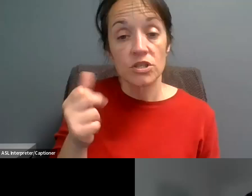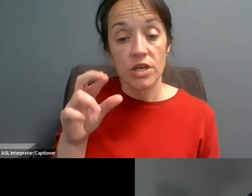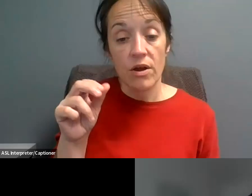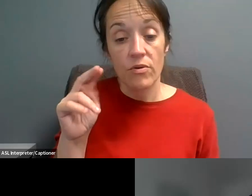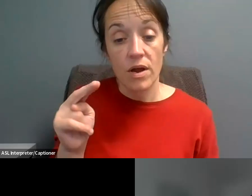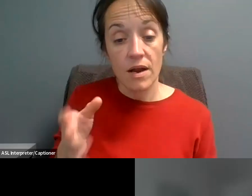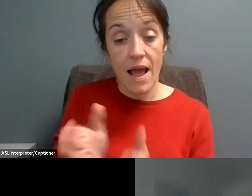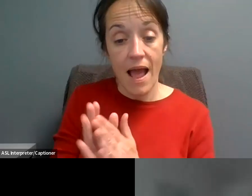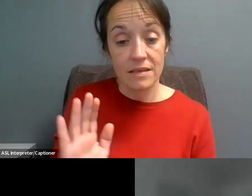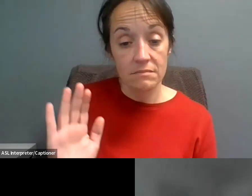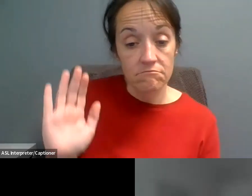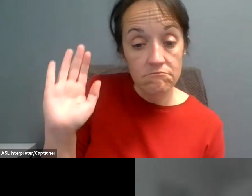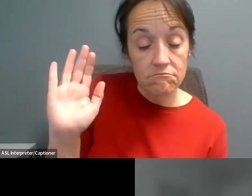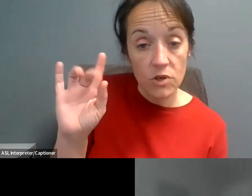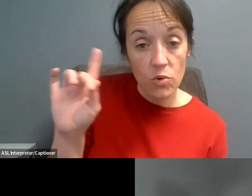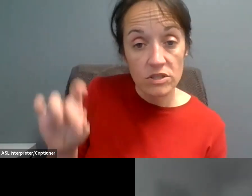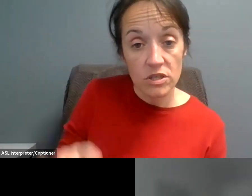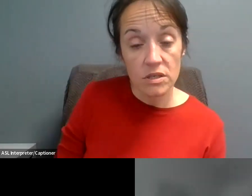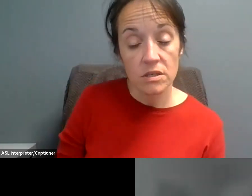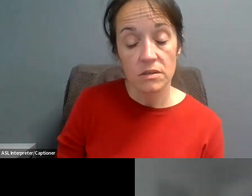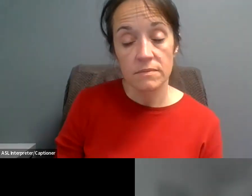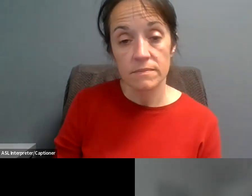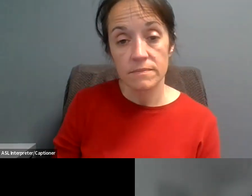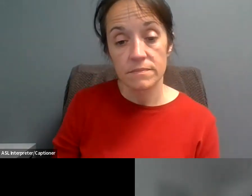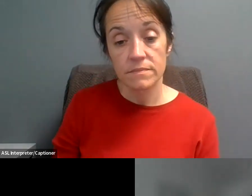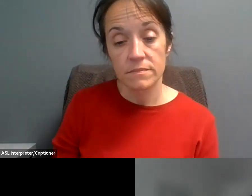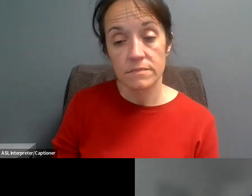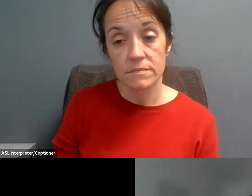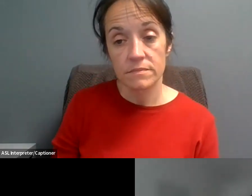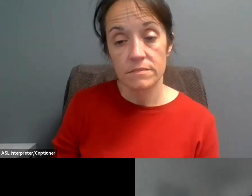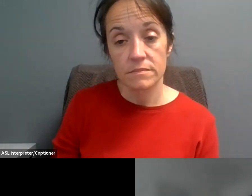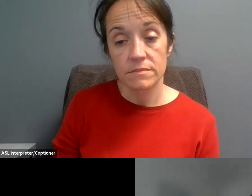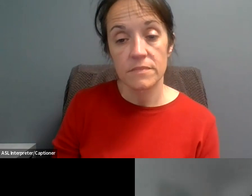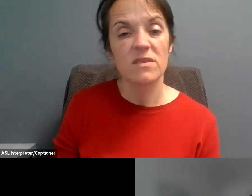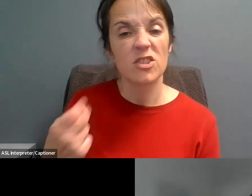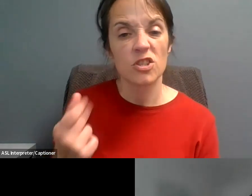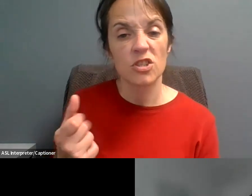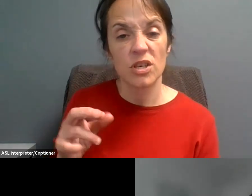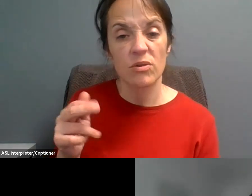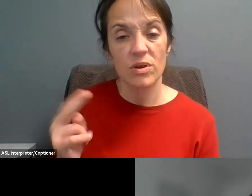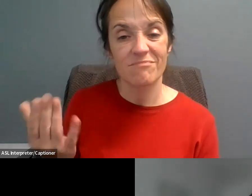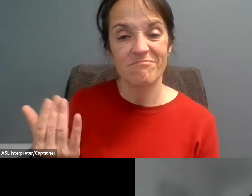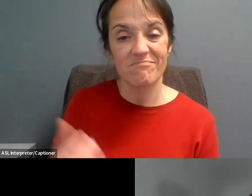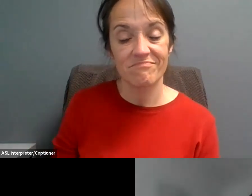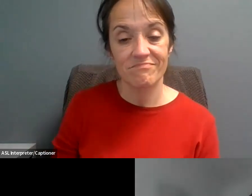ask a question. I'm going to go ahead and allow you to speak, Sharon.